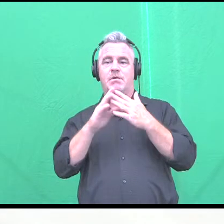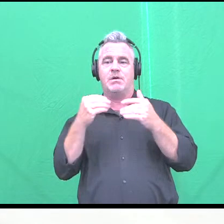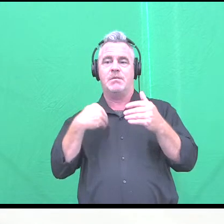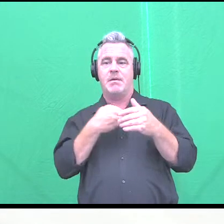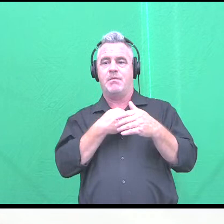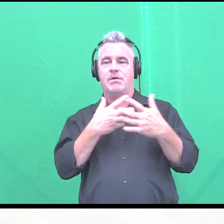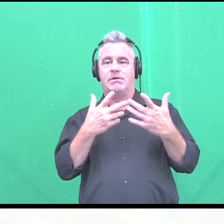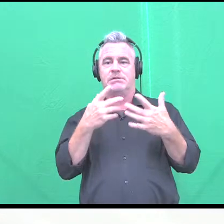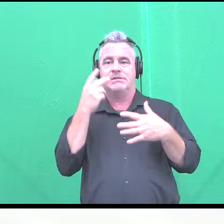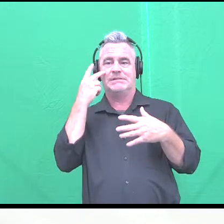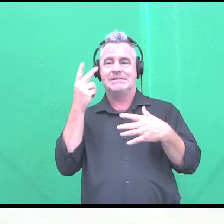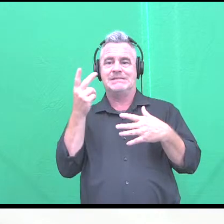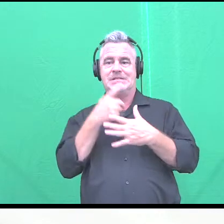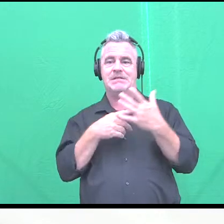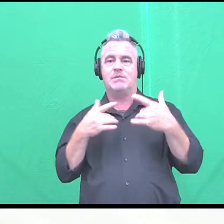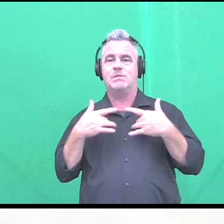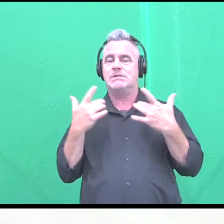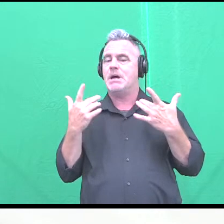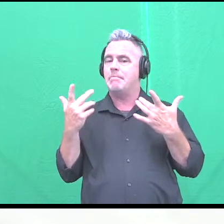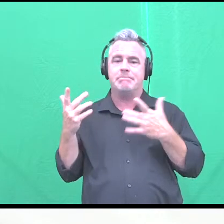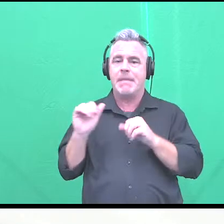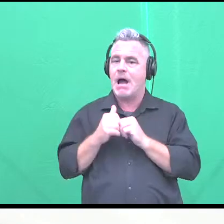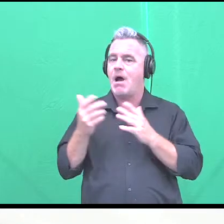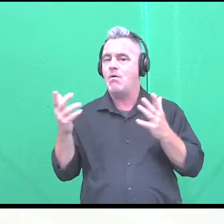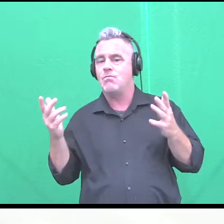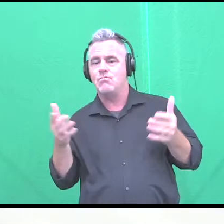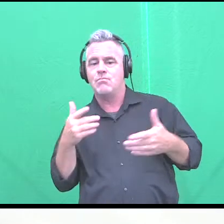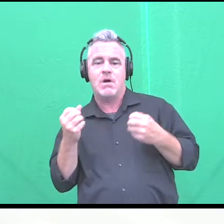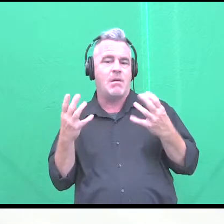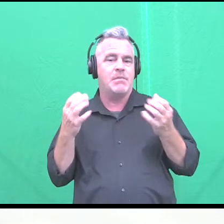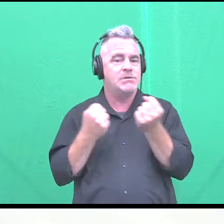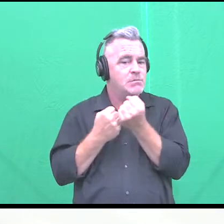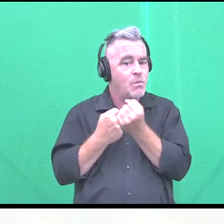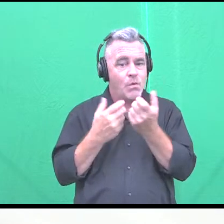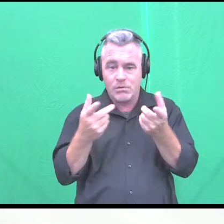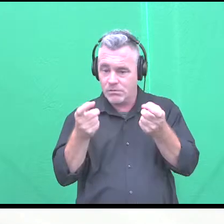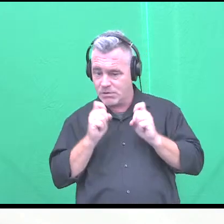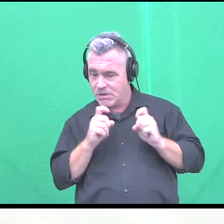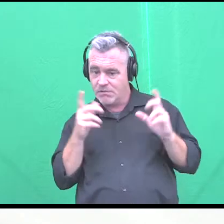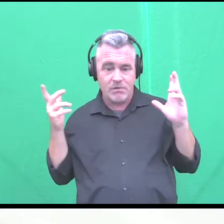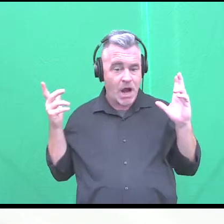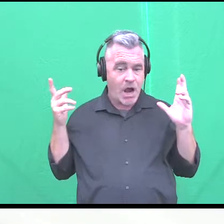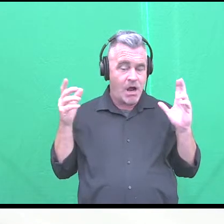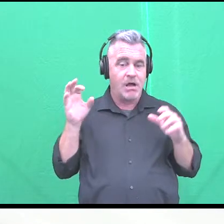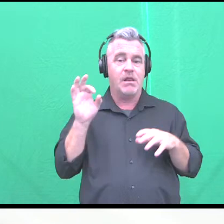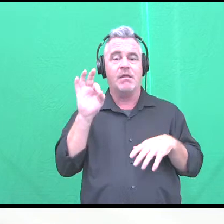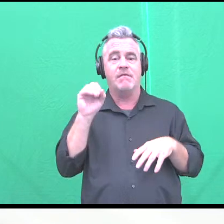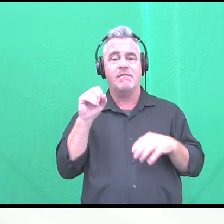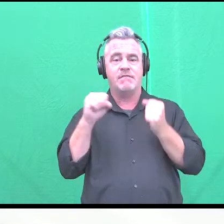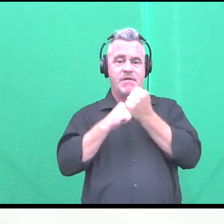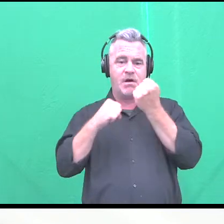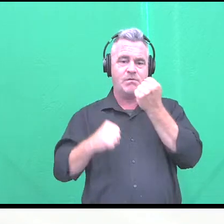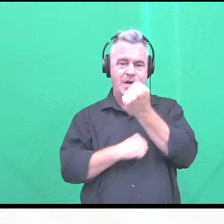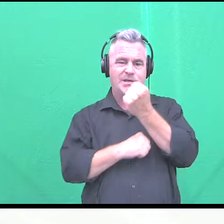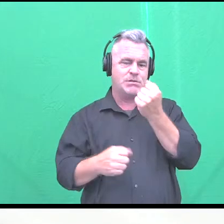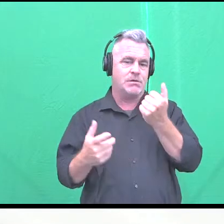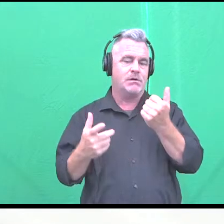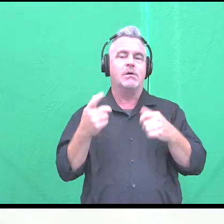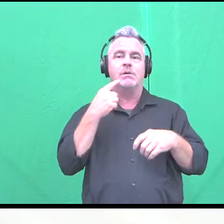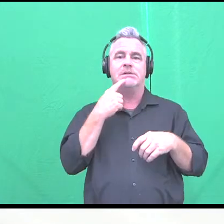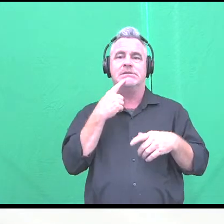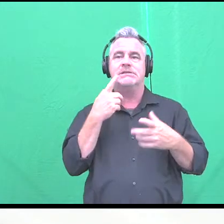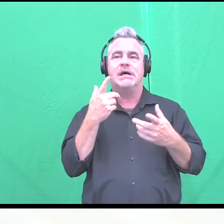seeing, what they're feeling, and how much support they will give us. So the foundation, of course, had to pivot along